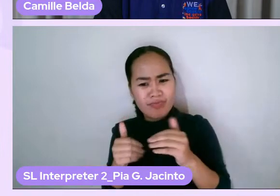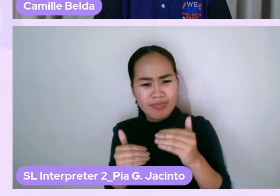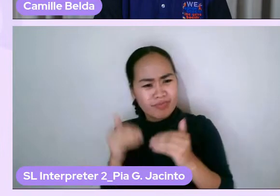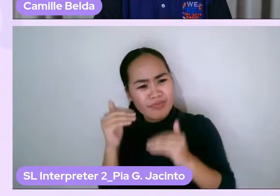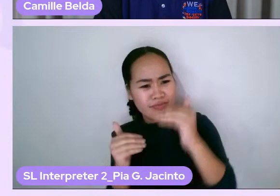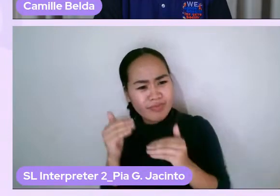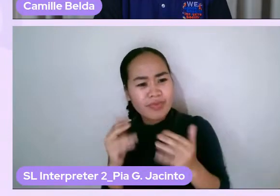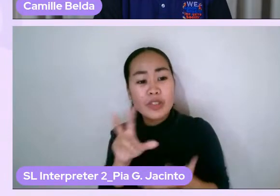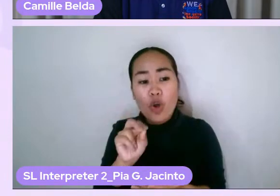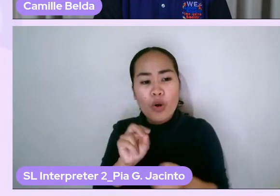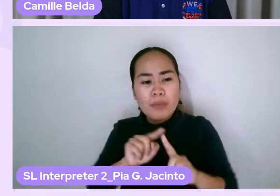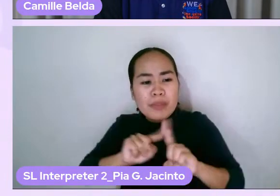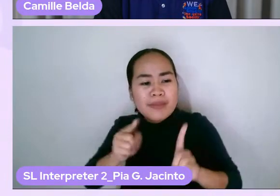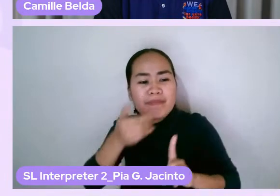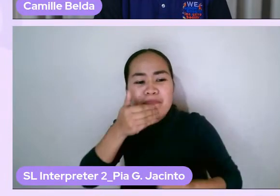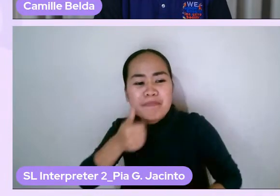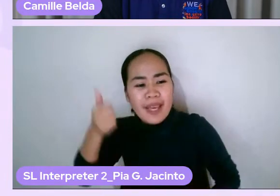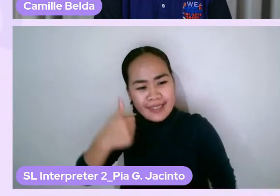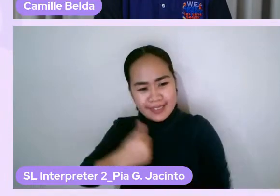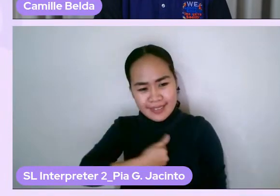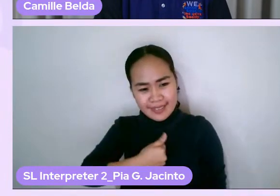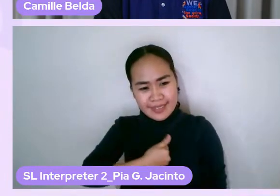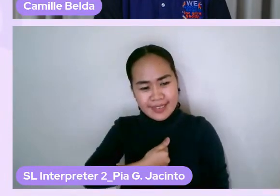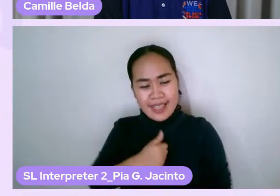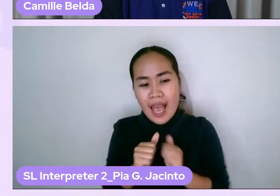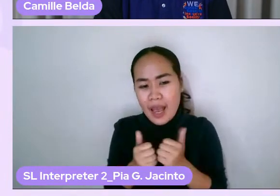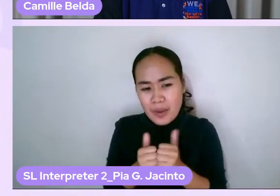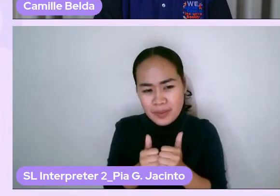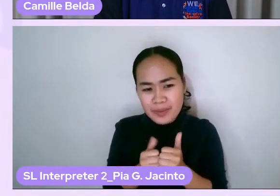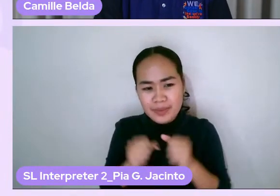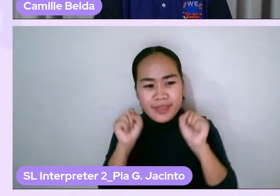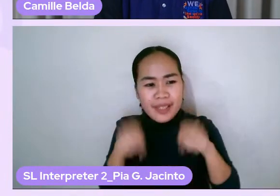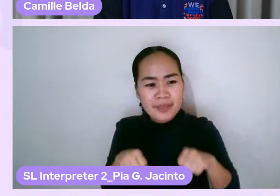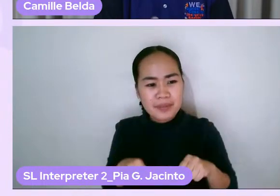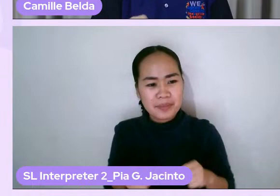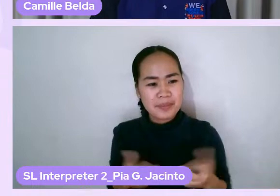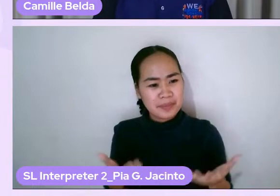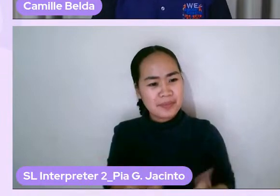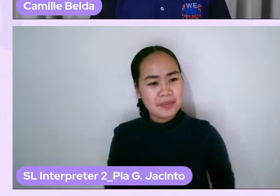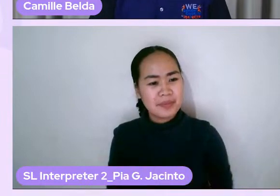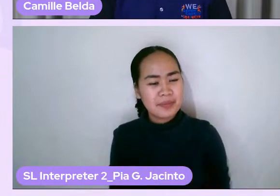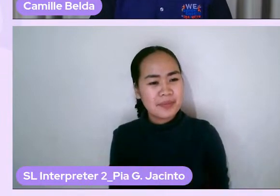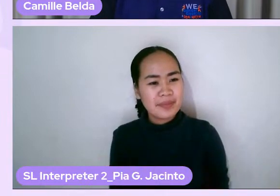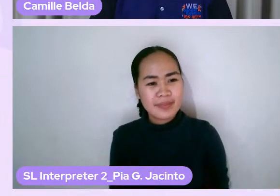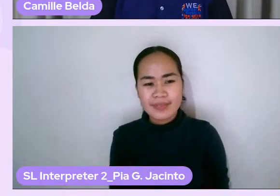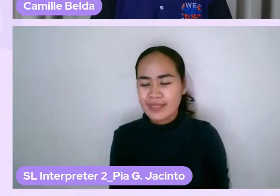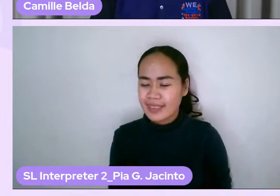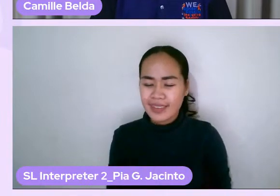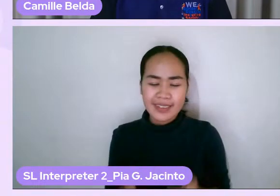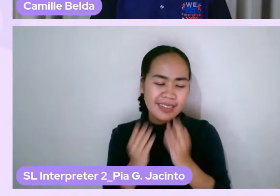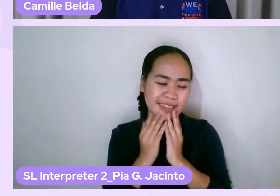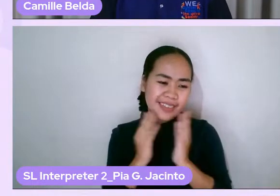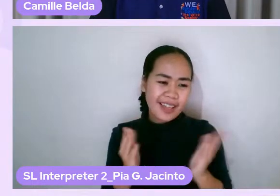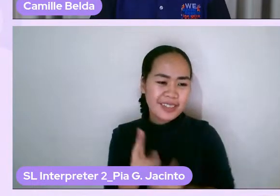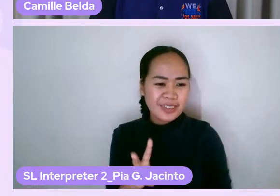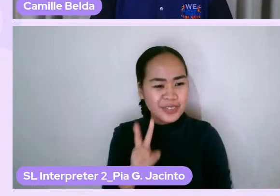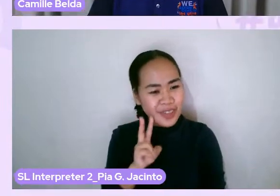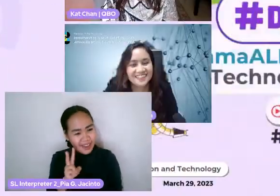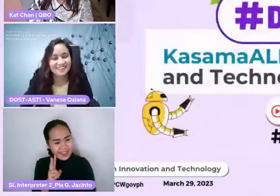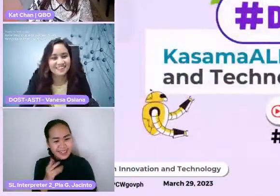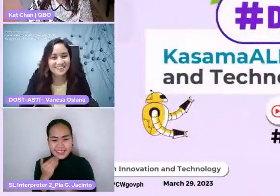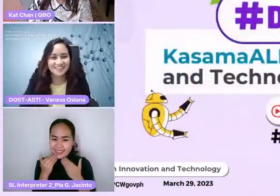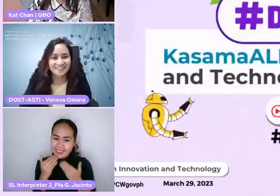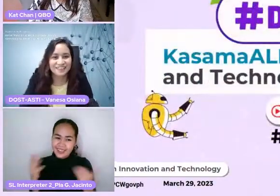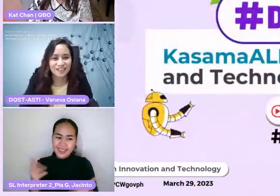sa ating makakaya. And that's it. Thank you very much, Ms. Van. Thank you, Ms. Van and